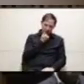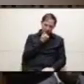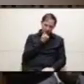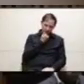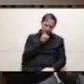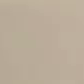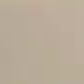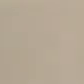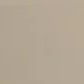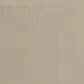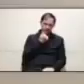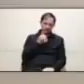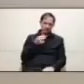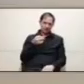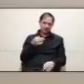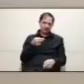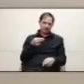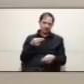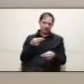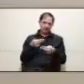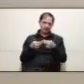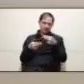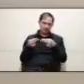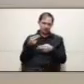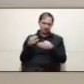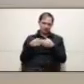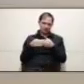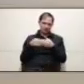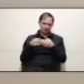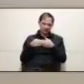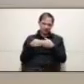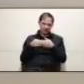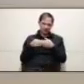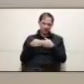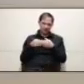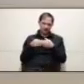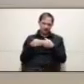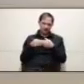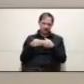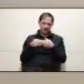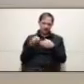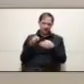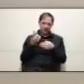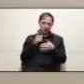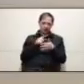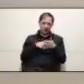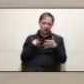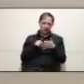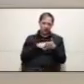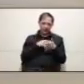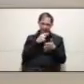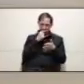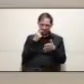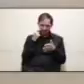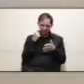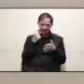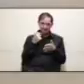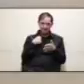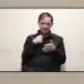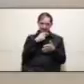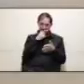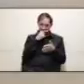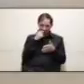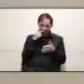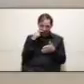honorable members from the previous municipality that was sitting here calling me by the wrong name. My name